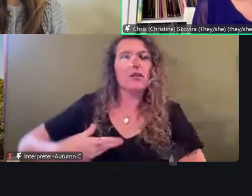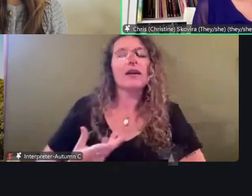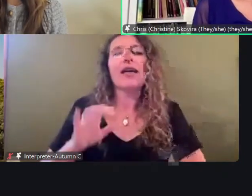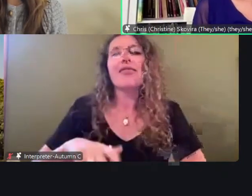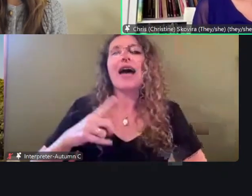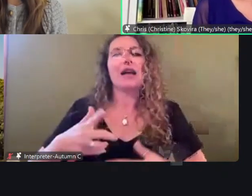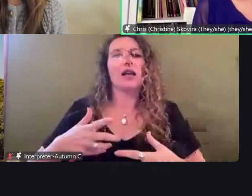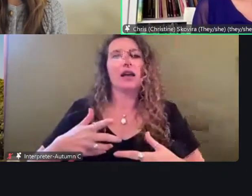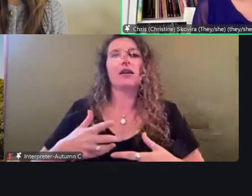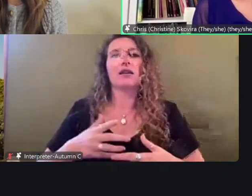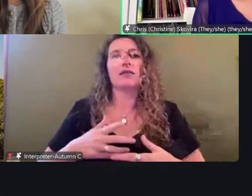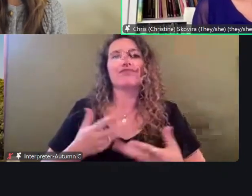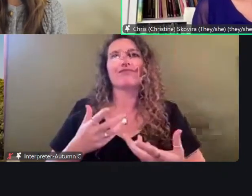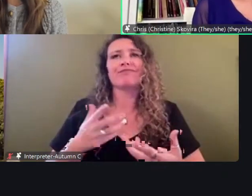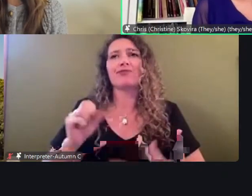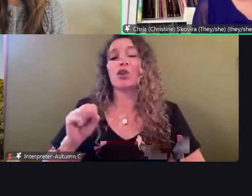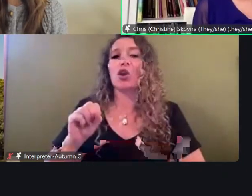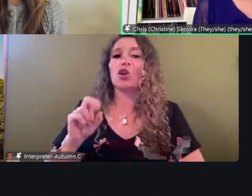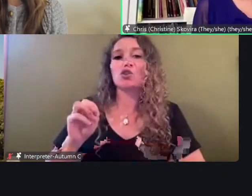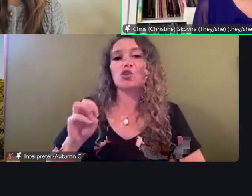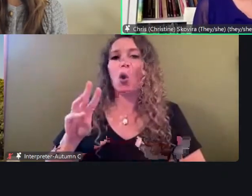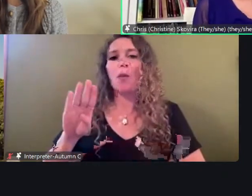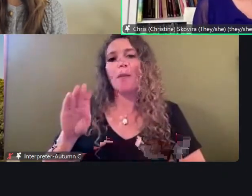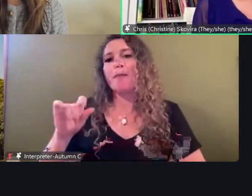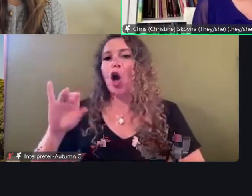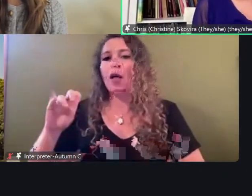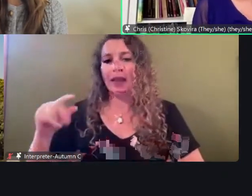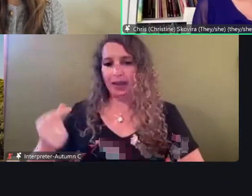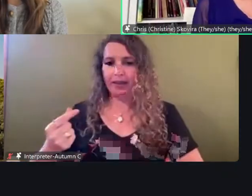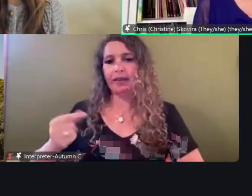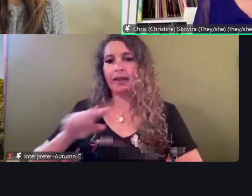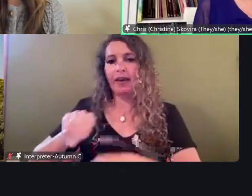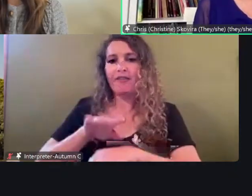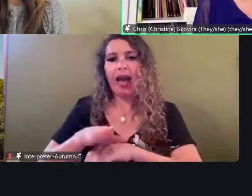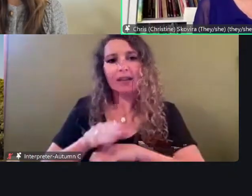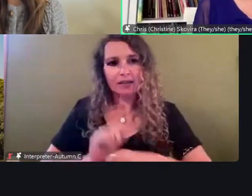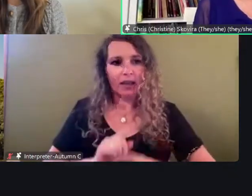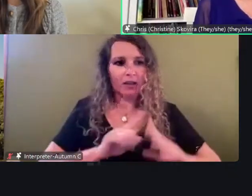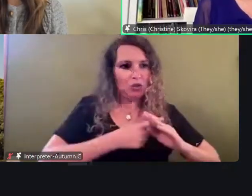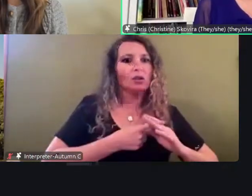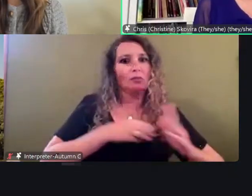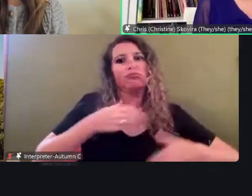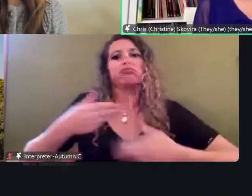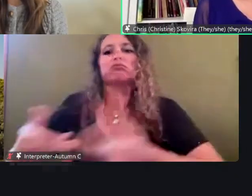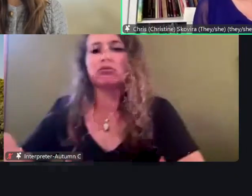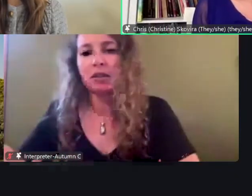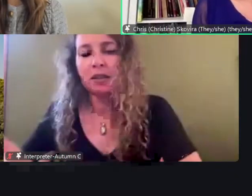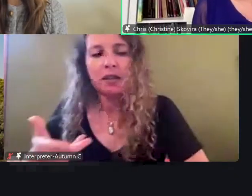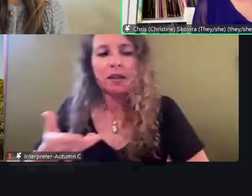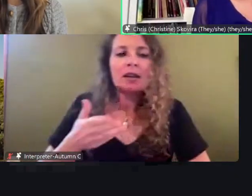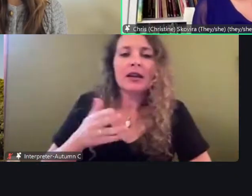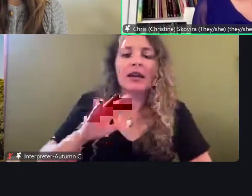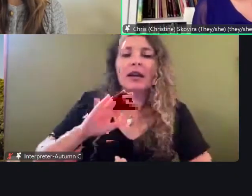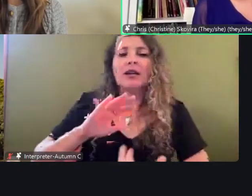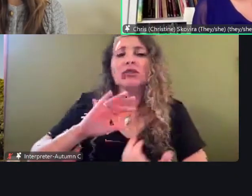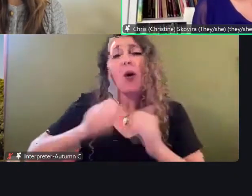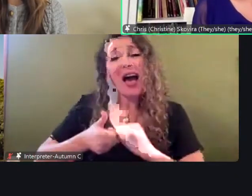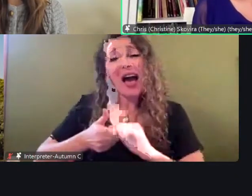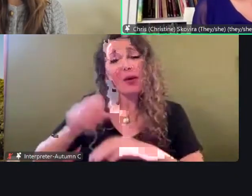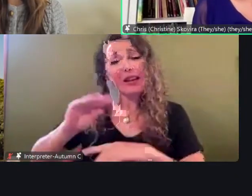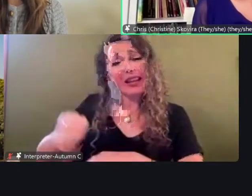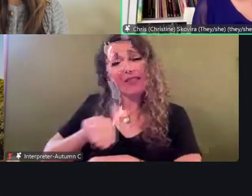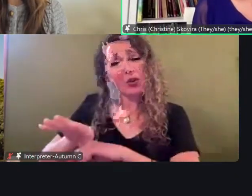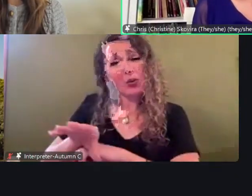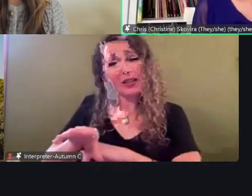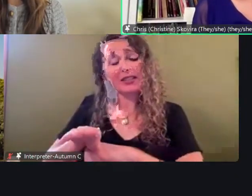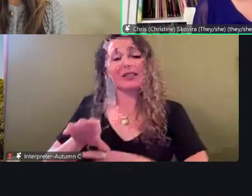that I referenced in the data that we've seen. In terms of how these perceptions influence clinical decision making, really that's